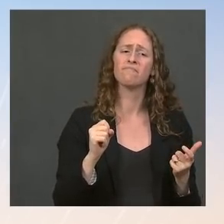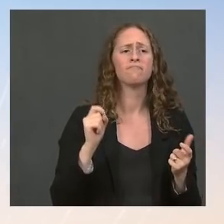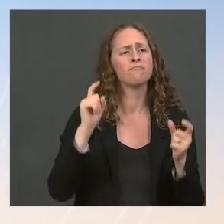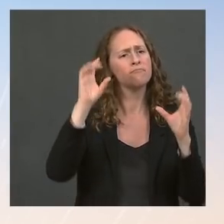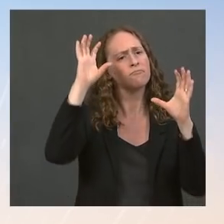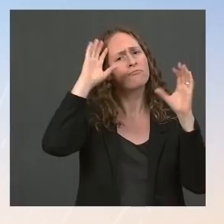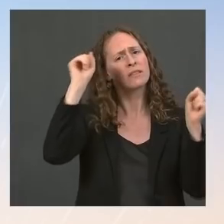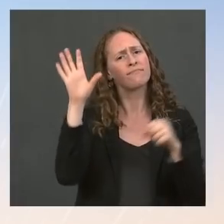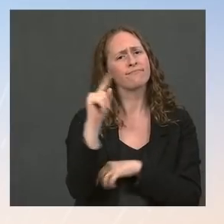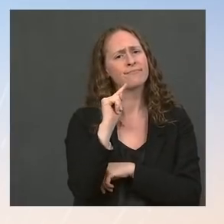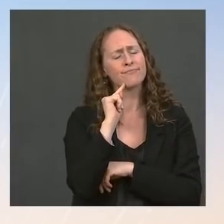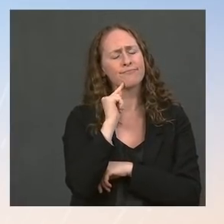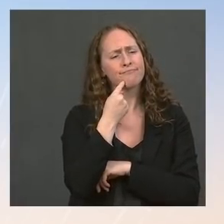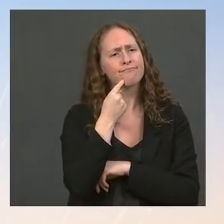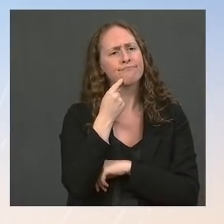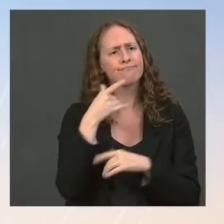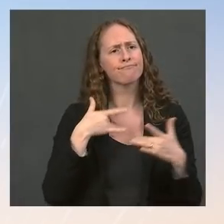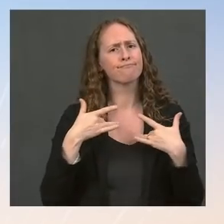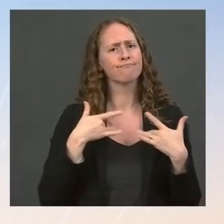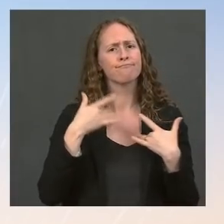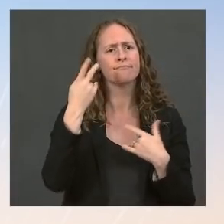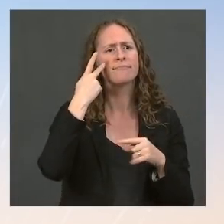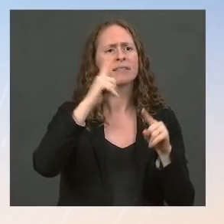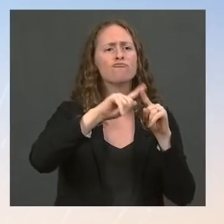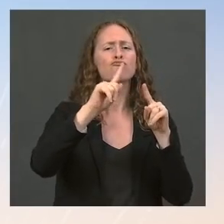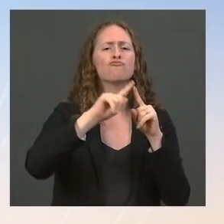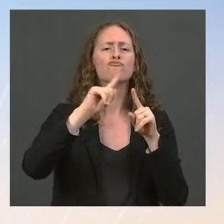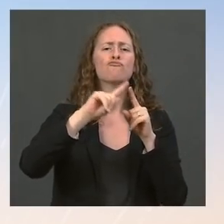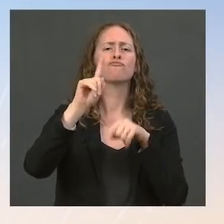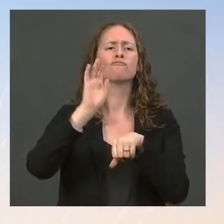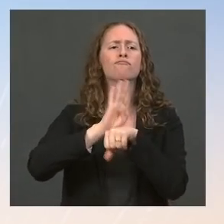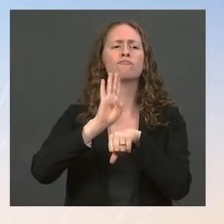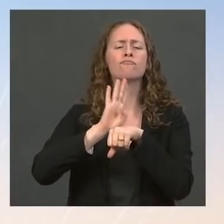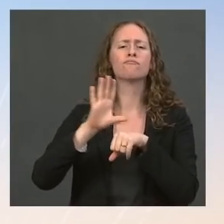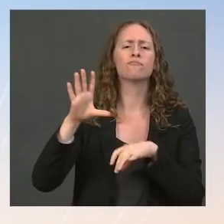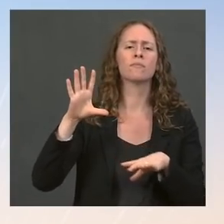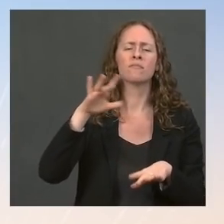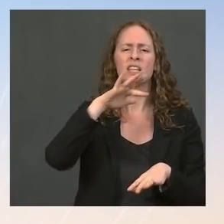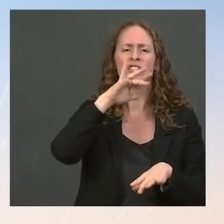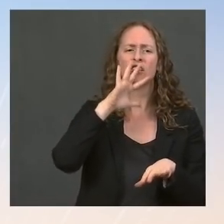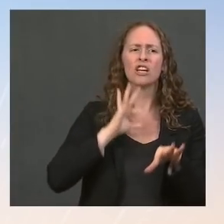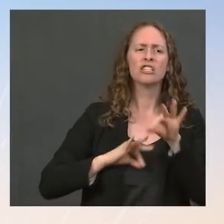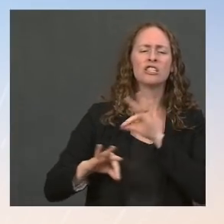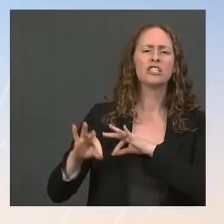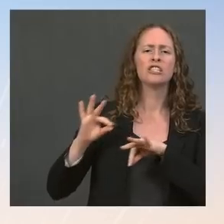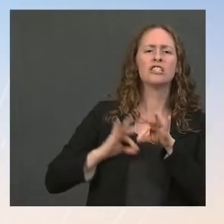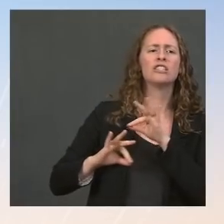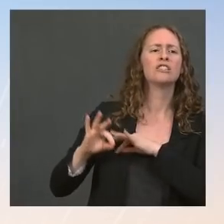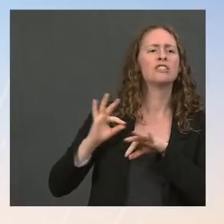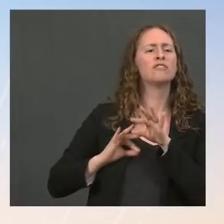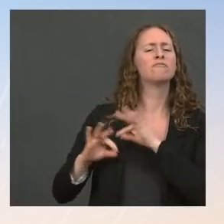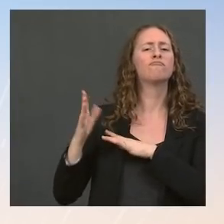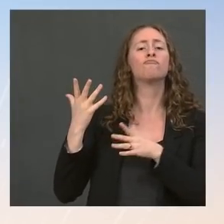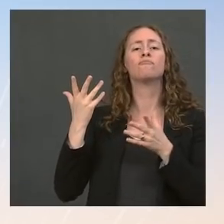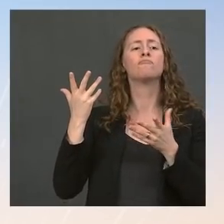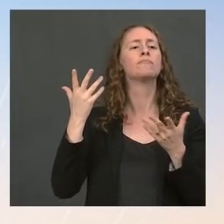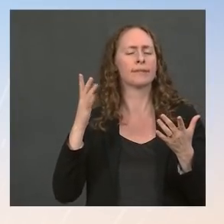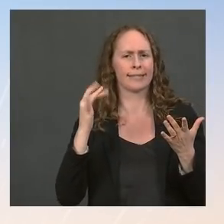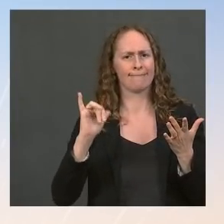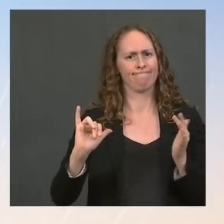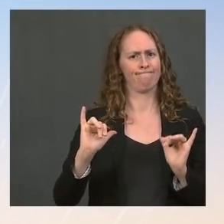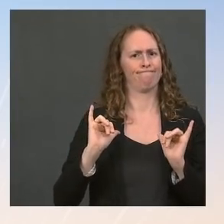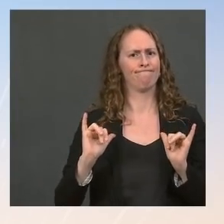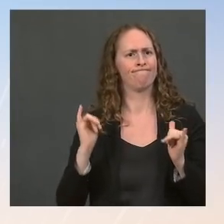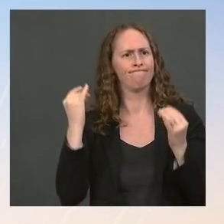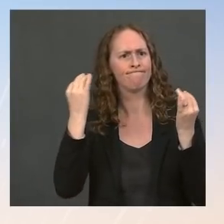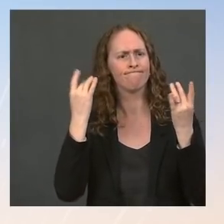when he sees companies making record profits, padding the pockets of CEOs, and expressing concern about paying a